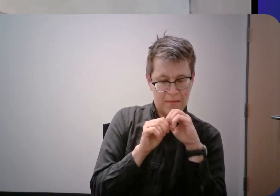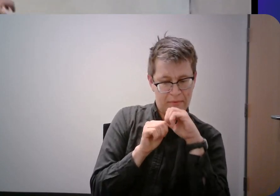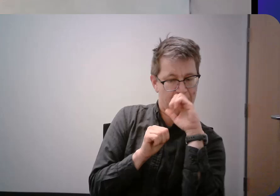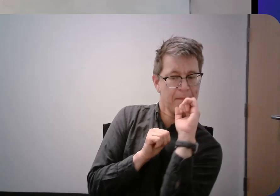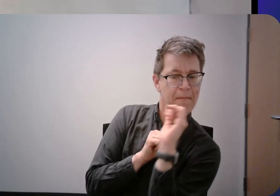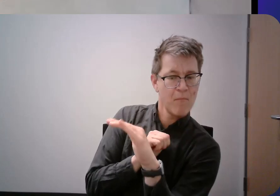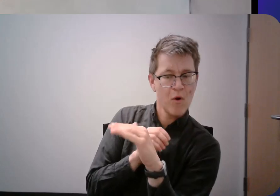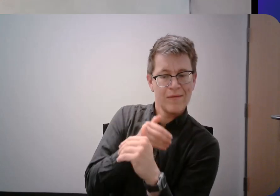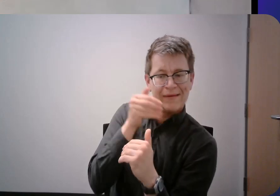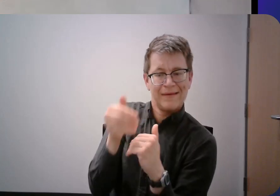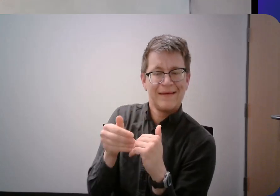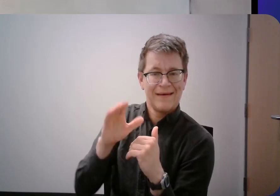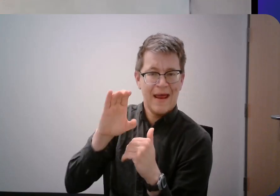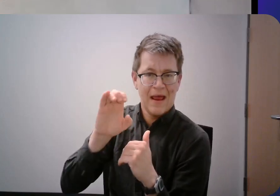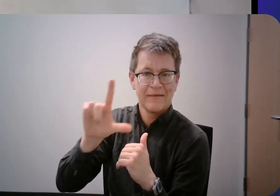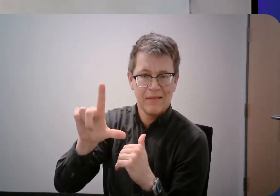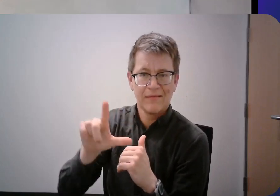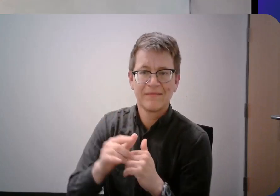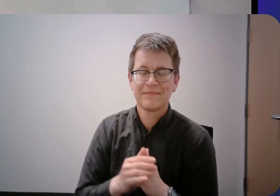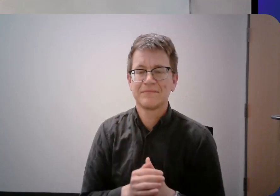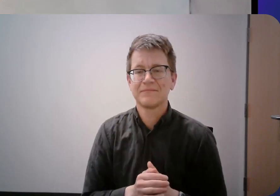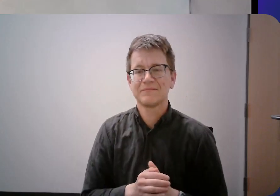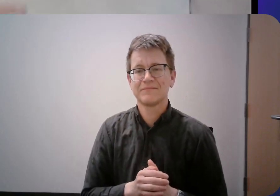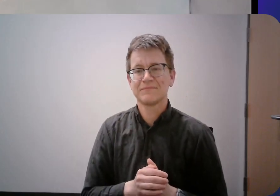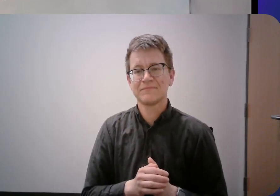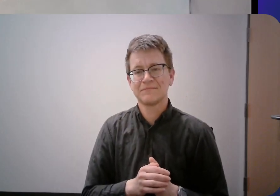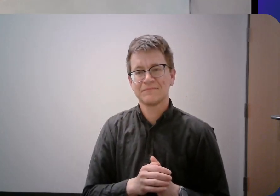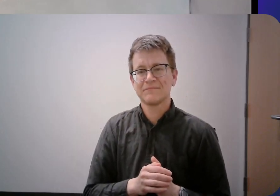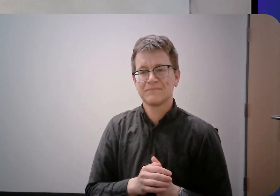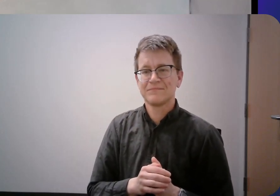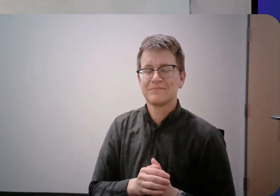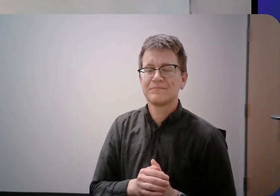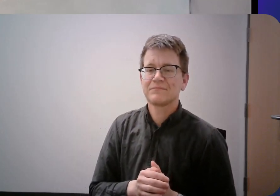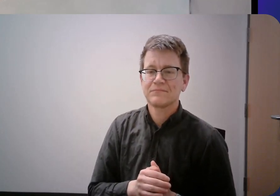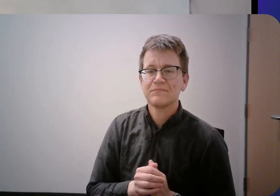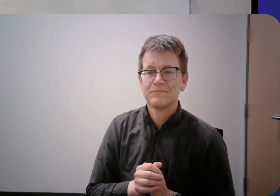here. How many of these dots do you think I could fit inside the cell?